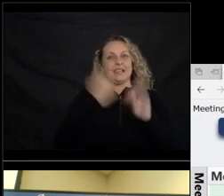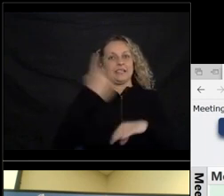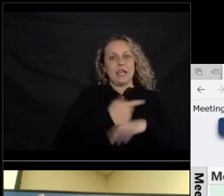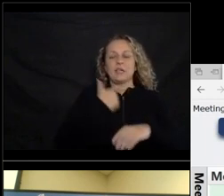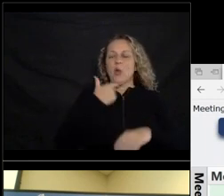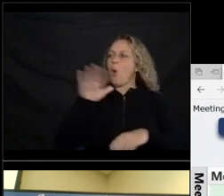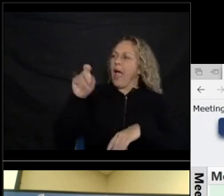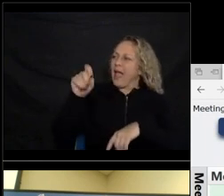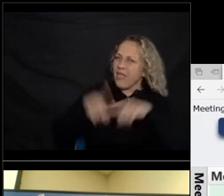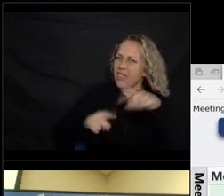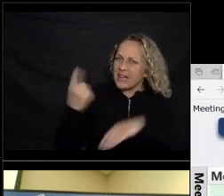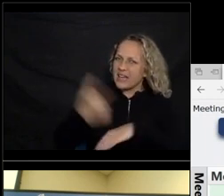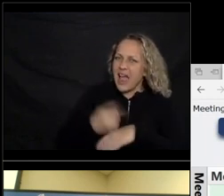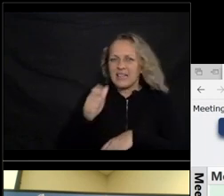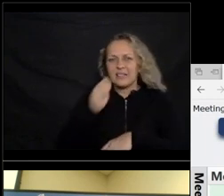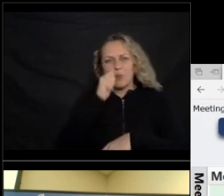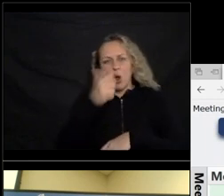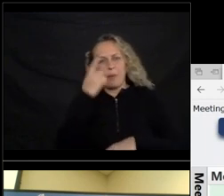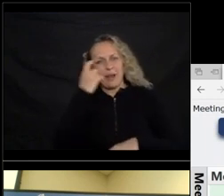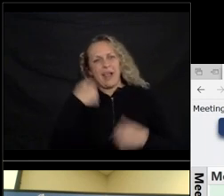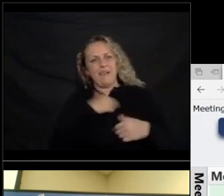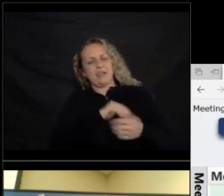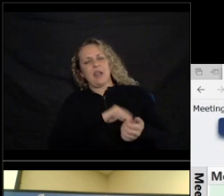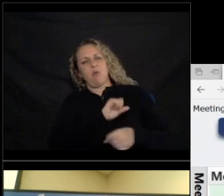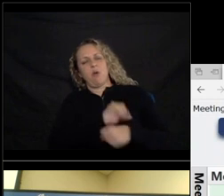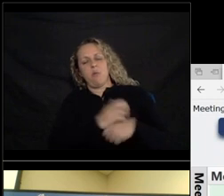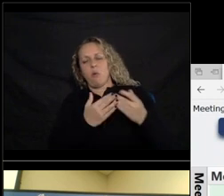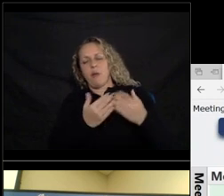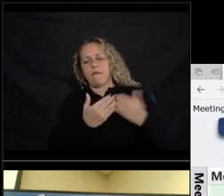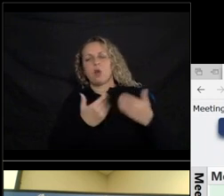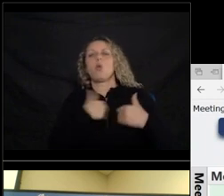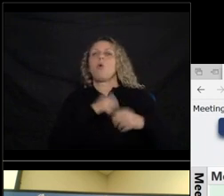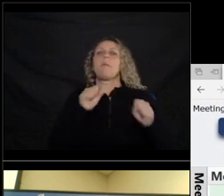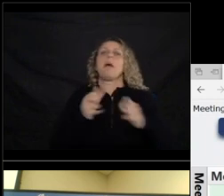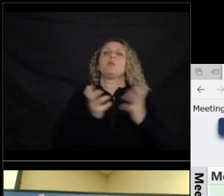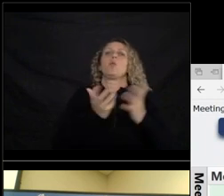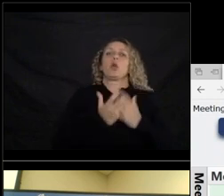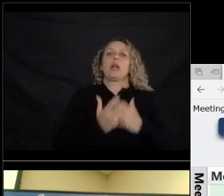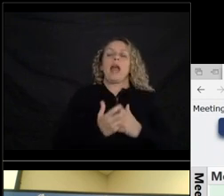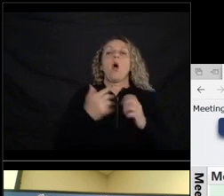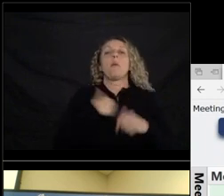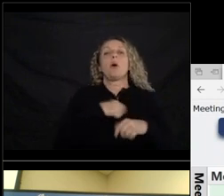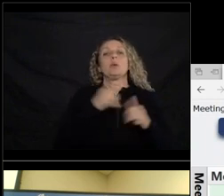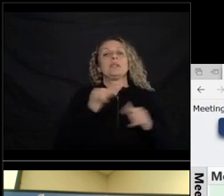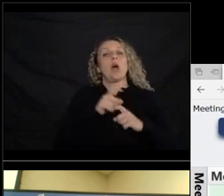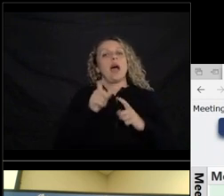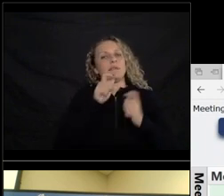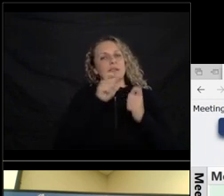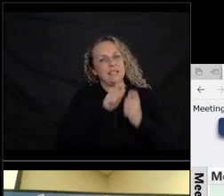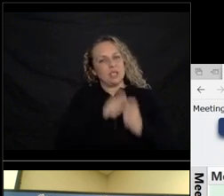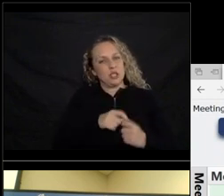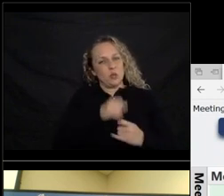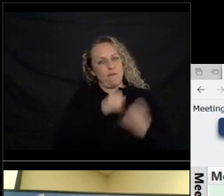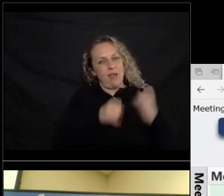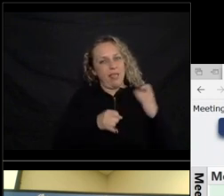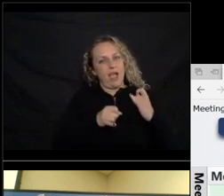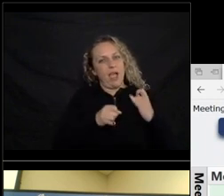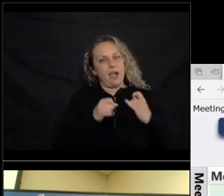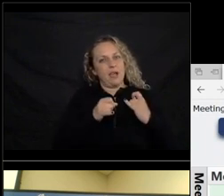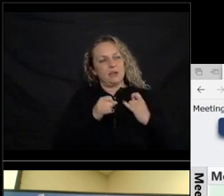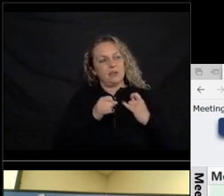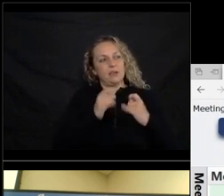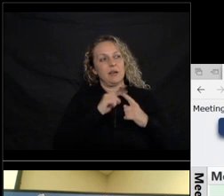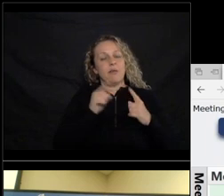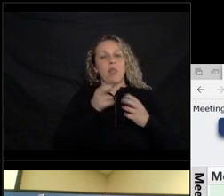can't go that day, I need tomorrow because I have a doctor appointment, we're going to be able to work it out. But we still have logistics to finalize, but